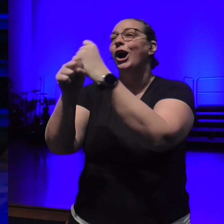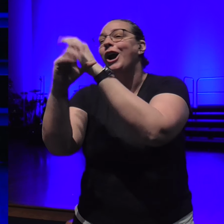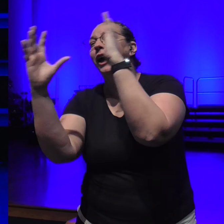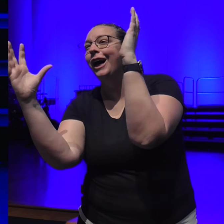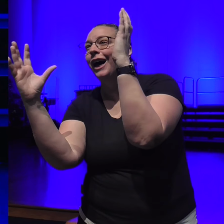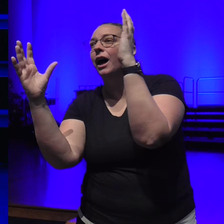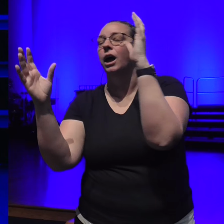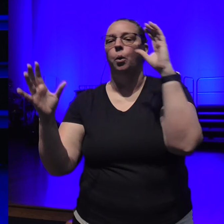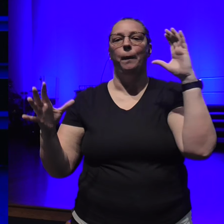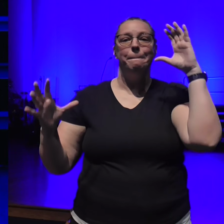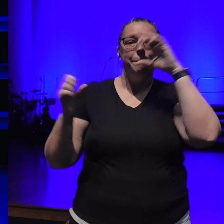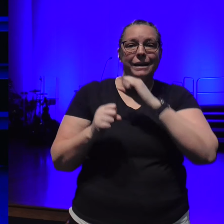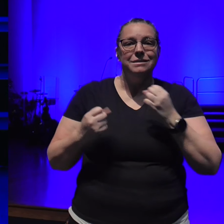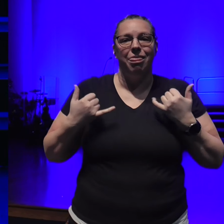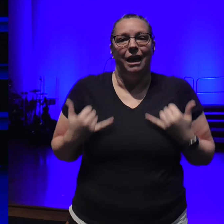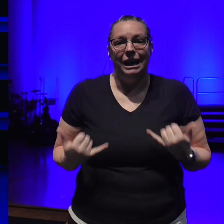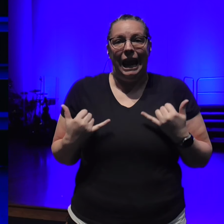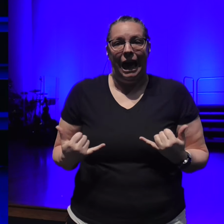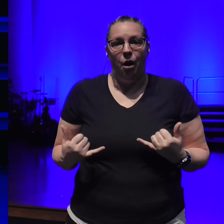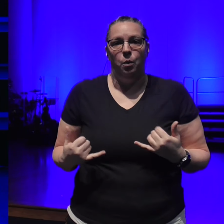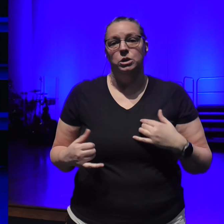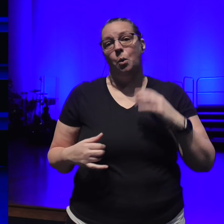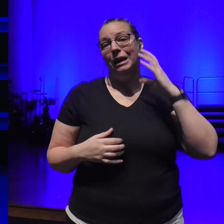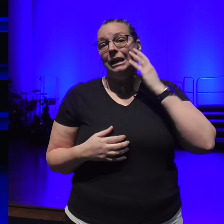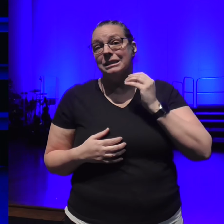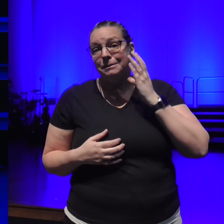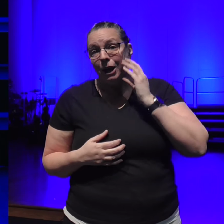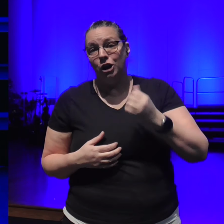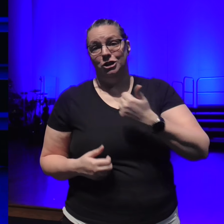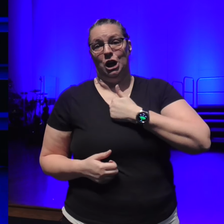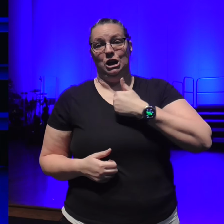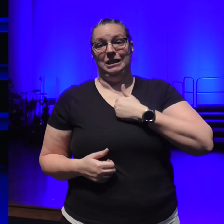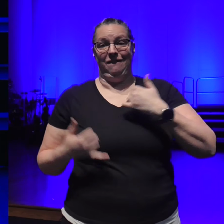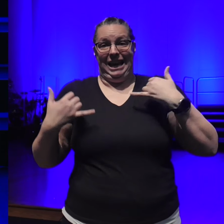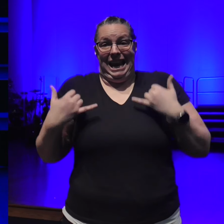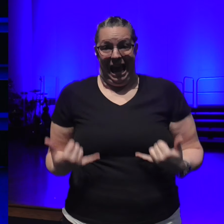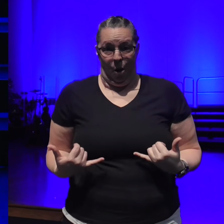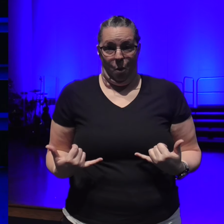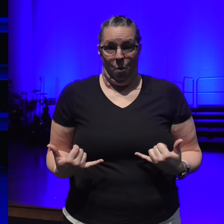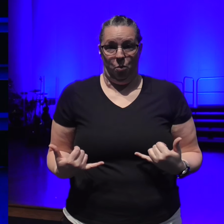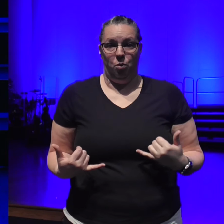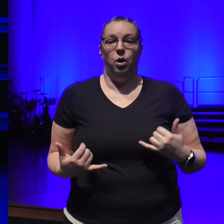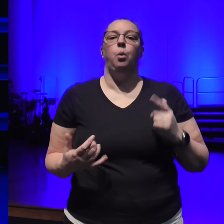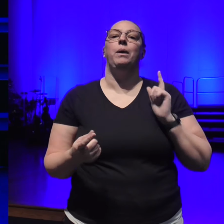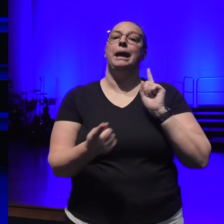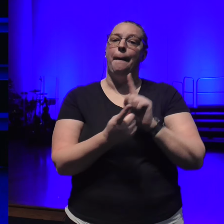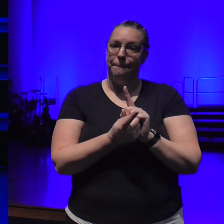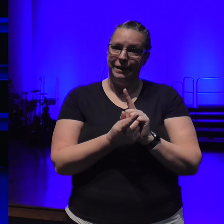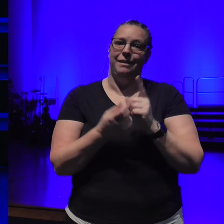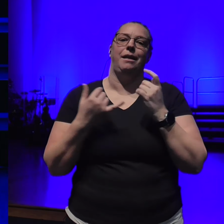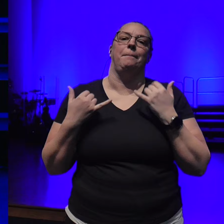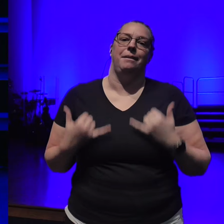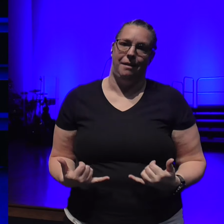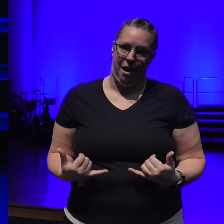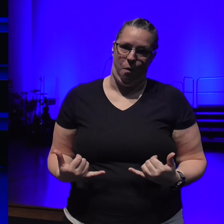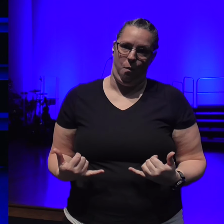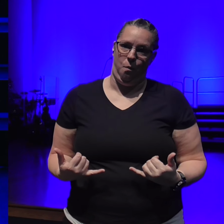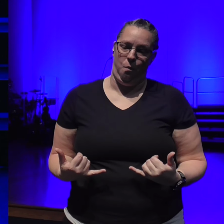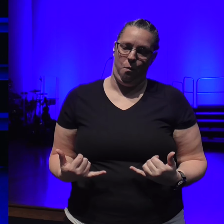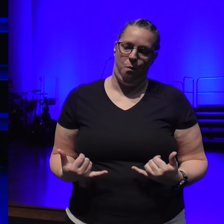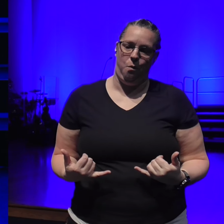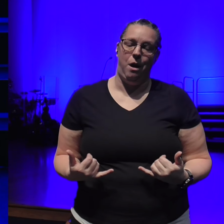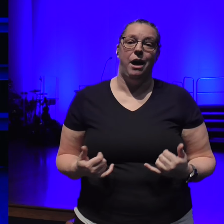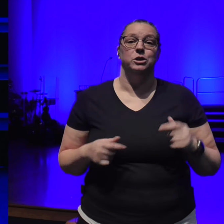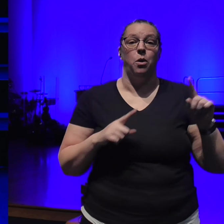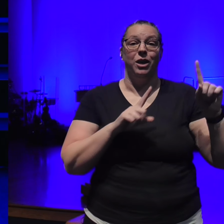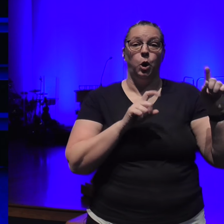on being now. And so to experience that self that we're called to be true to, we can only meet them in the here and the now. And so